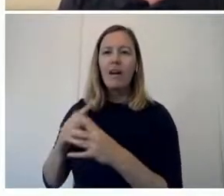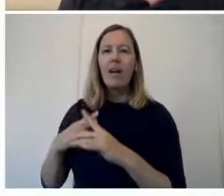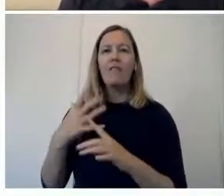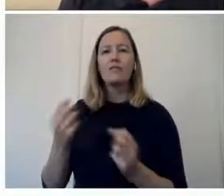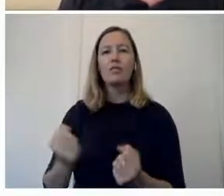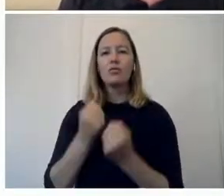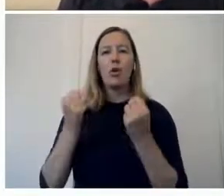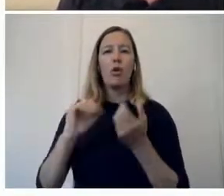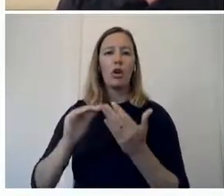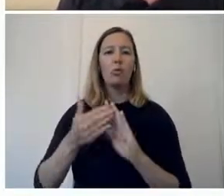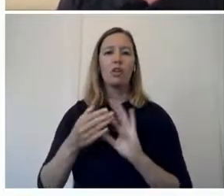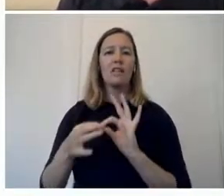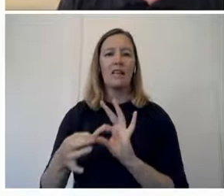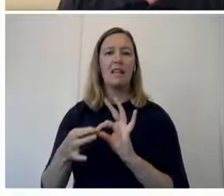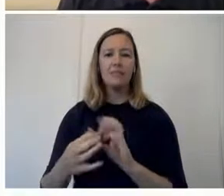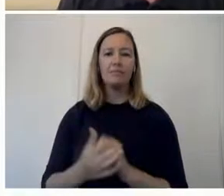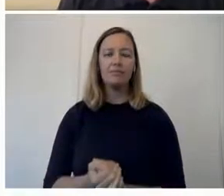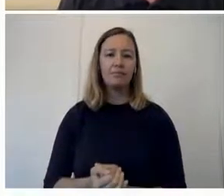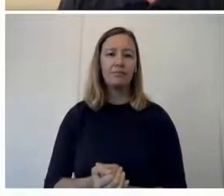community bonds.